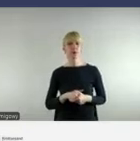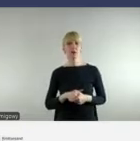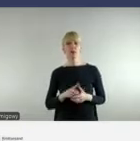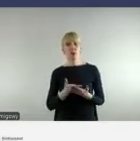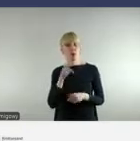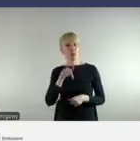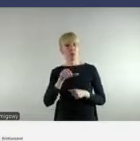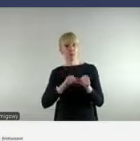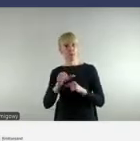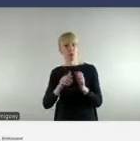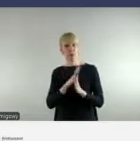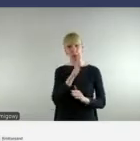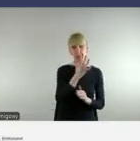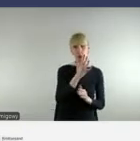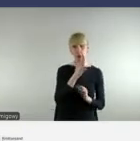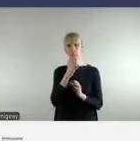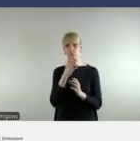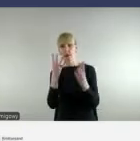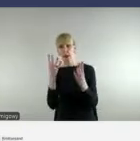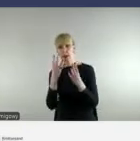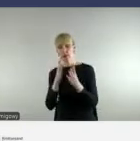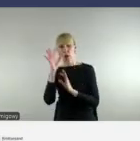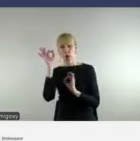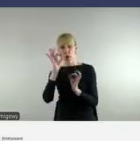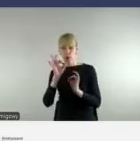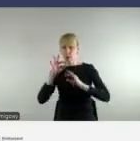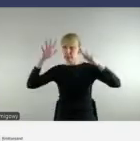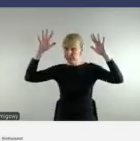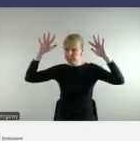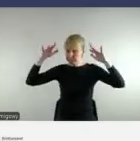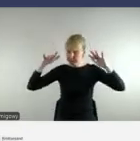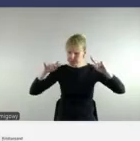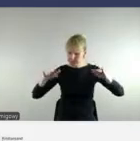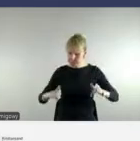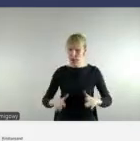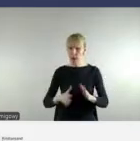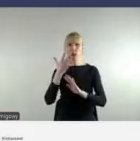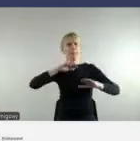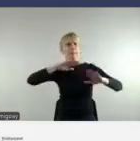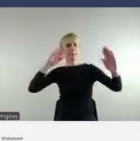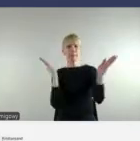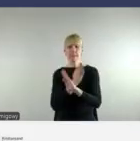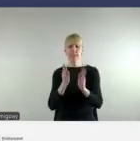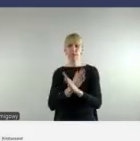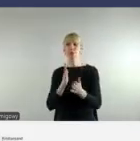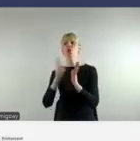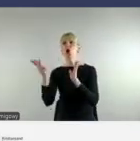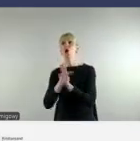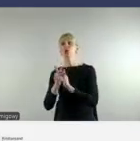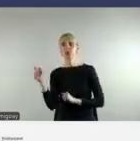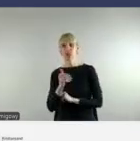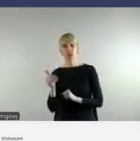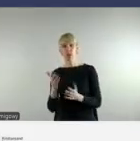and wind, and more than 18,000 was affected by outage of electricity.